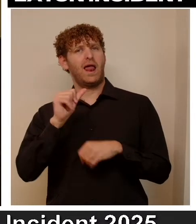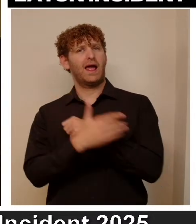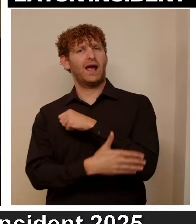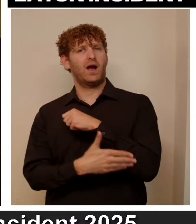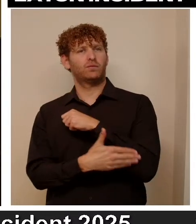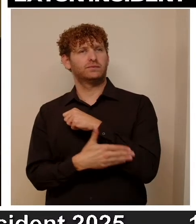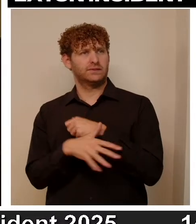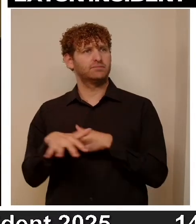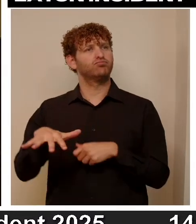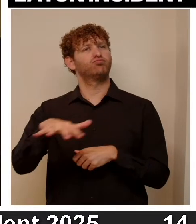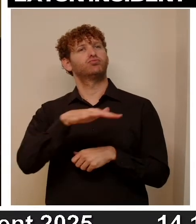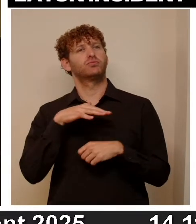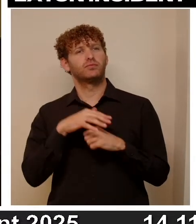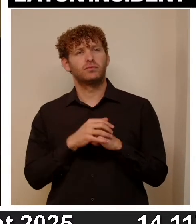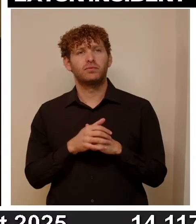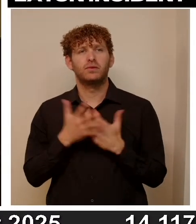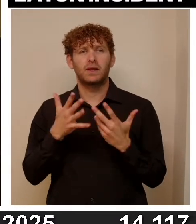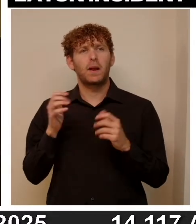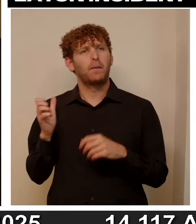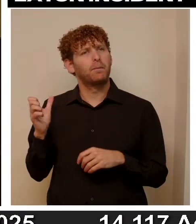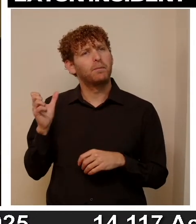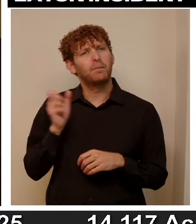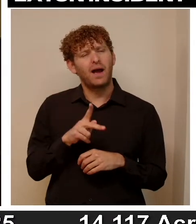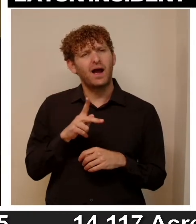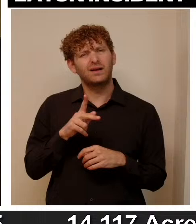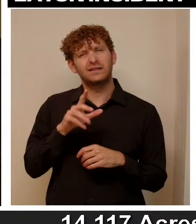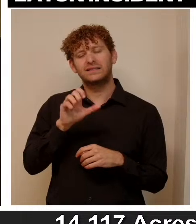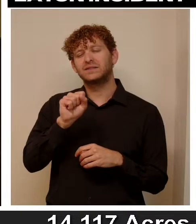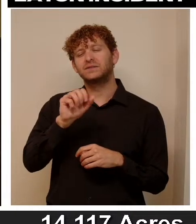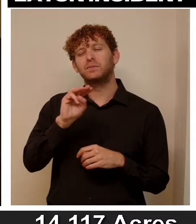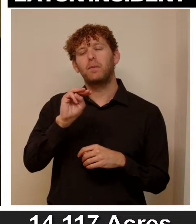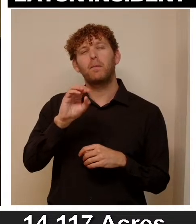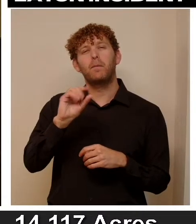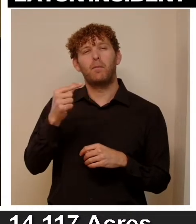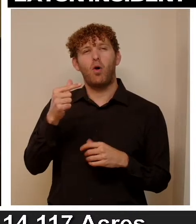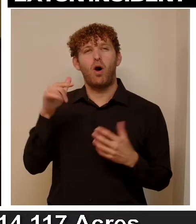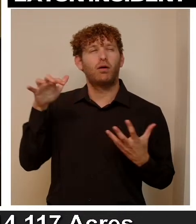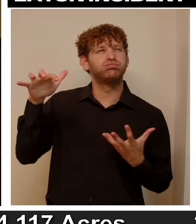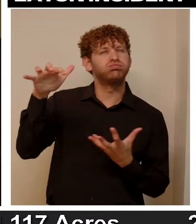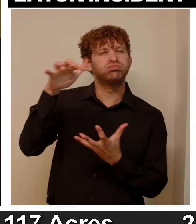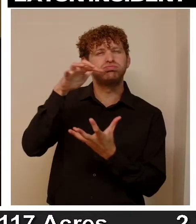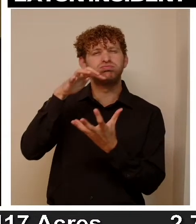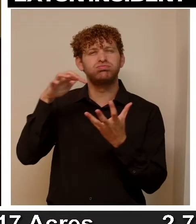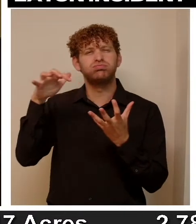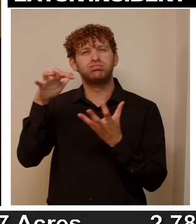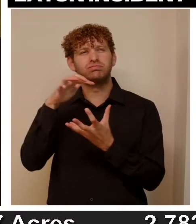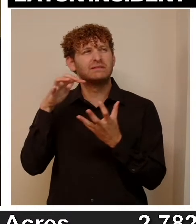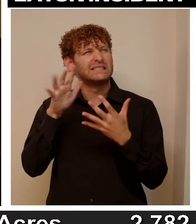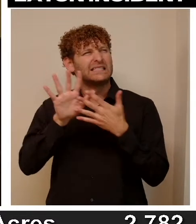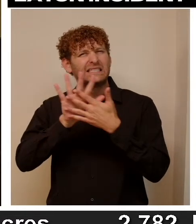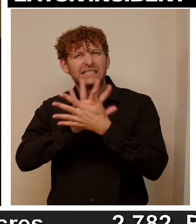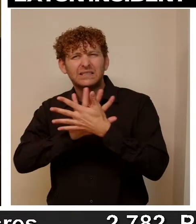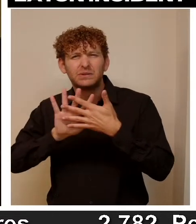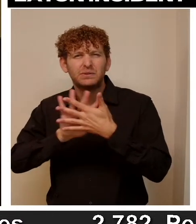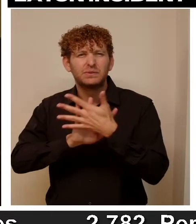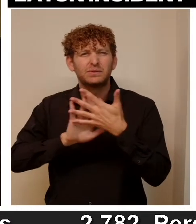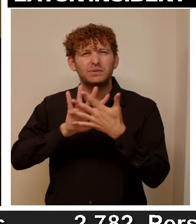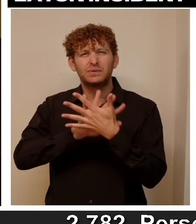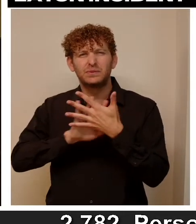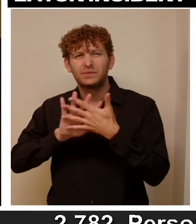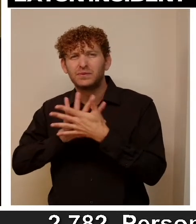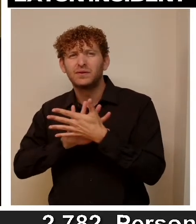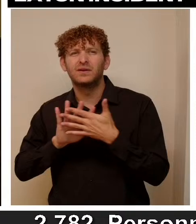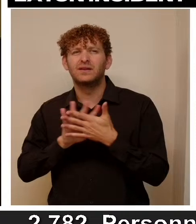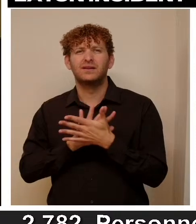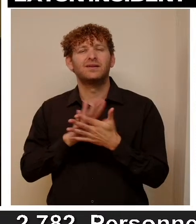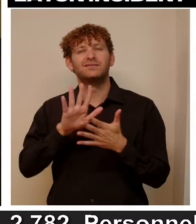into a smog regime. You can see that it's pretty hazy outside, but the primary source of this haze isn't